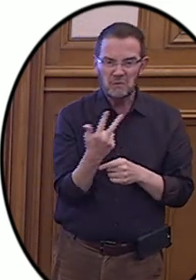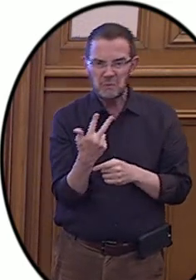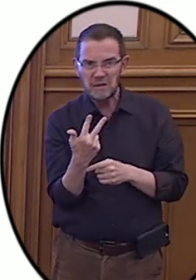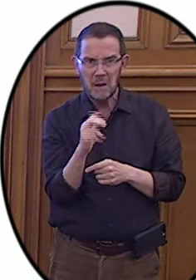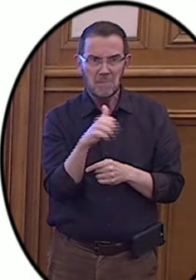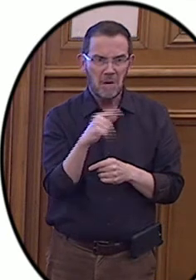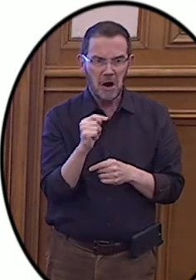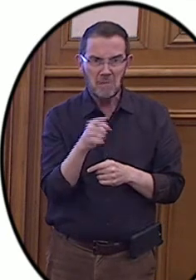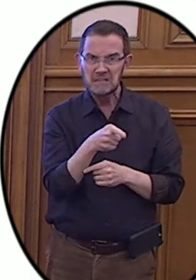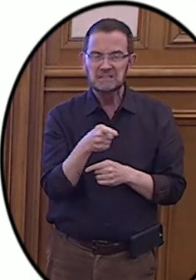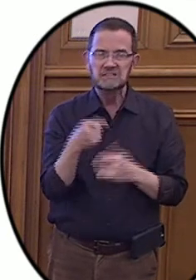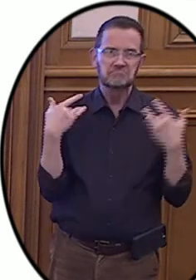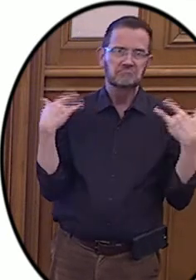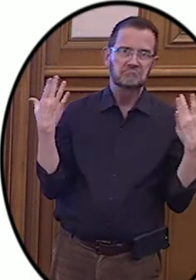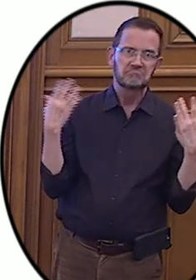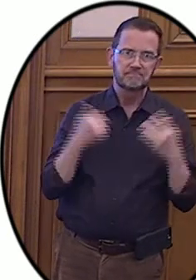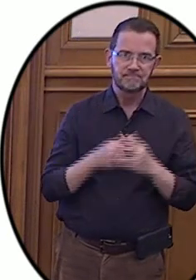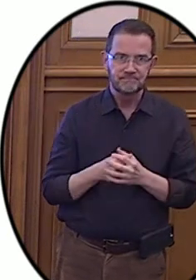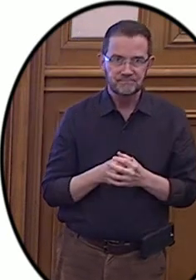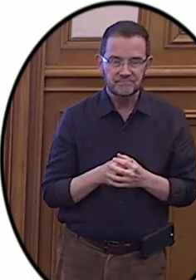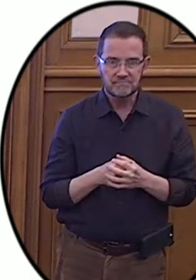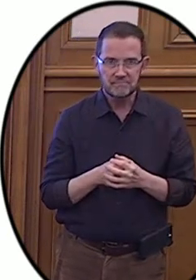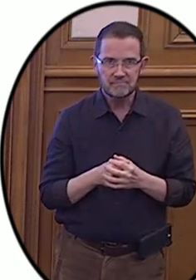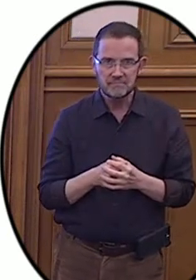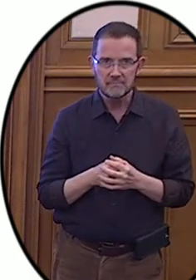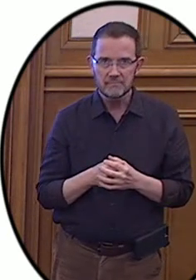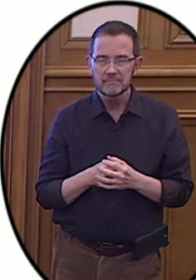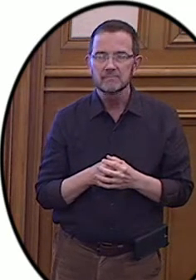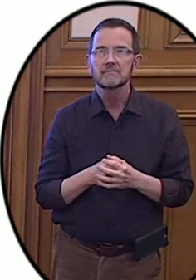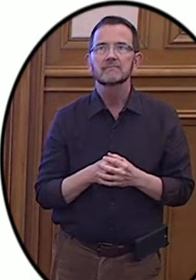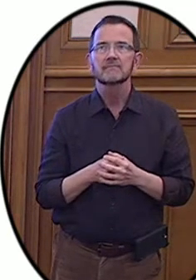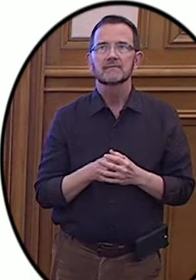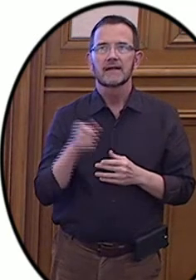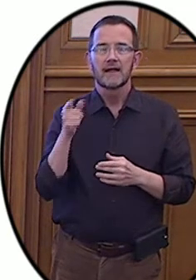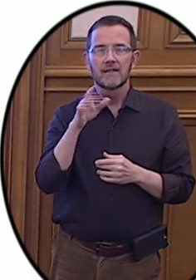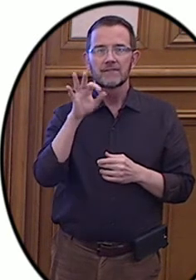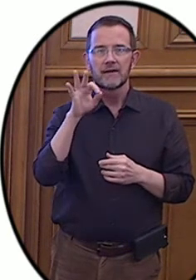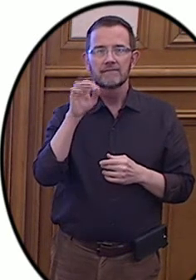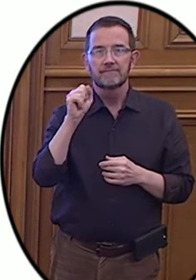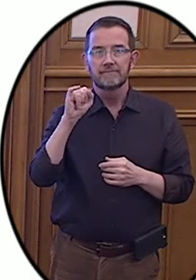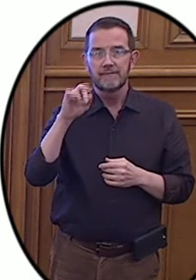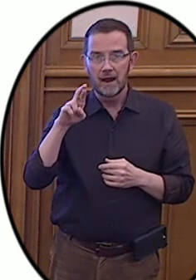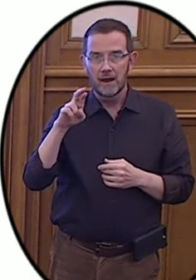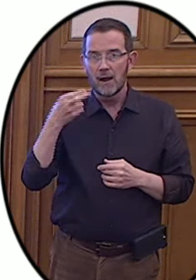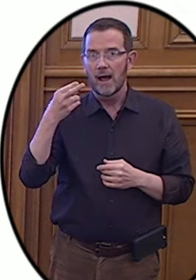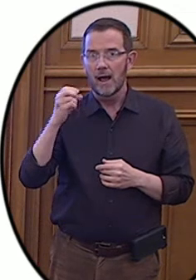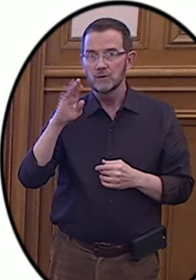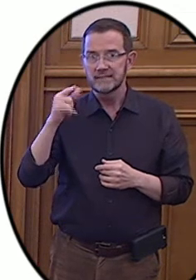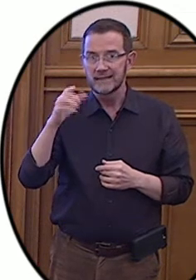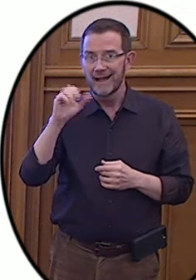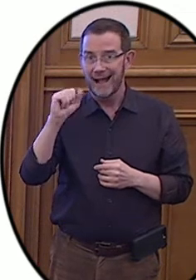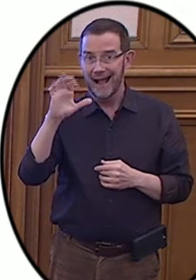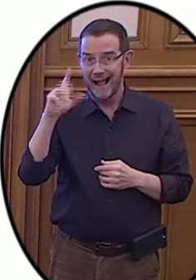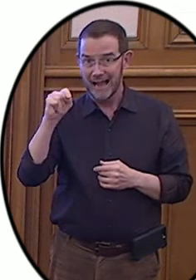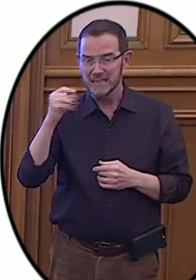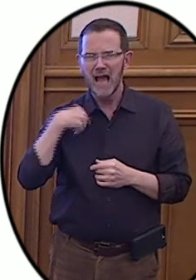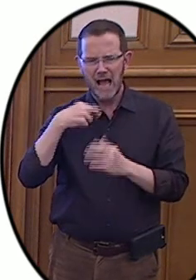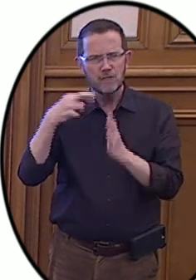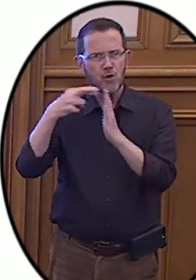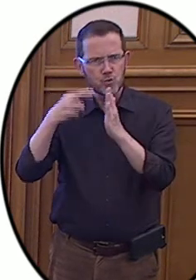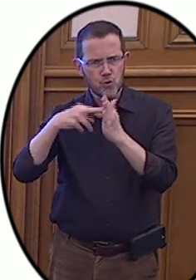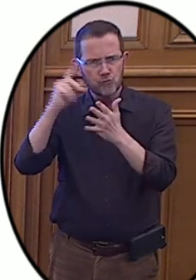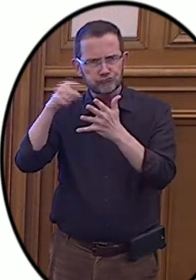I think it's also worth noting that the Fair Housing Act has design and construction requirements